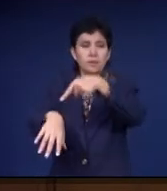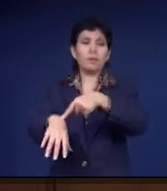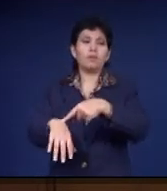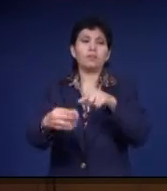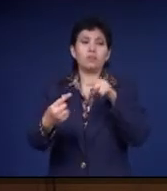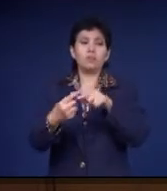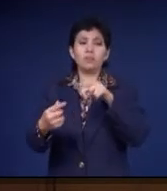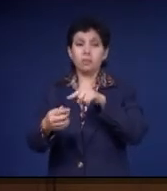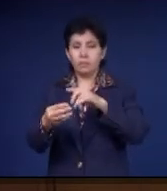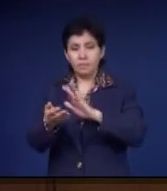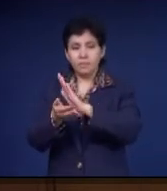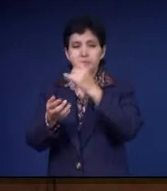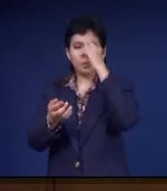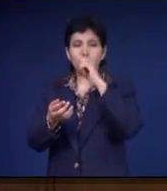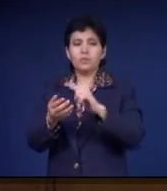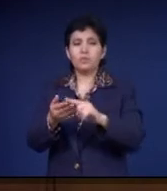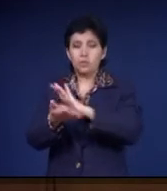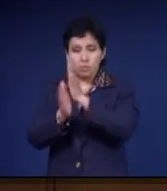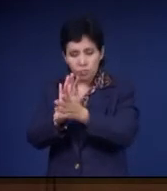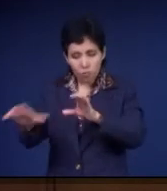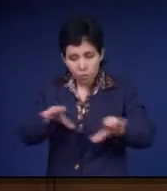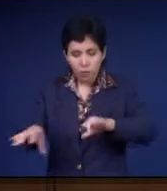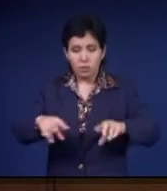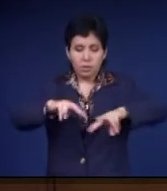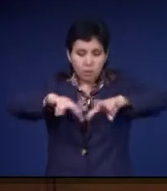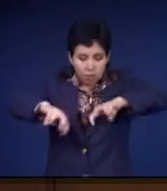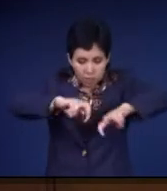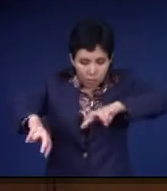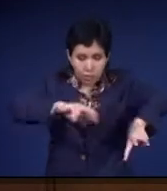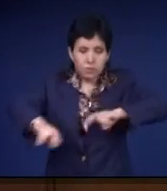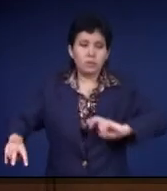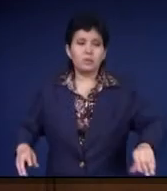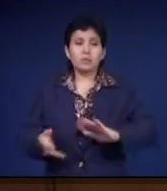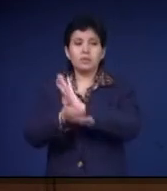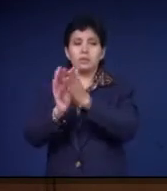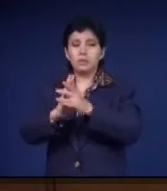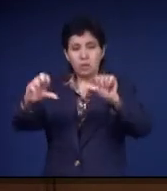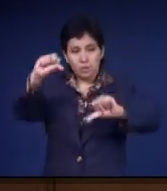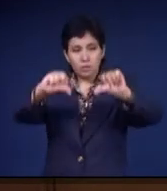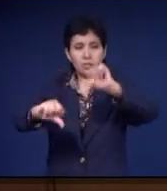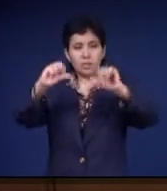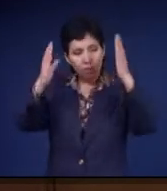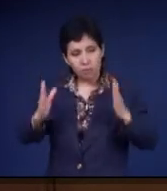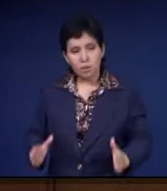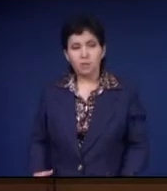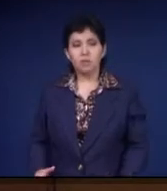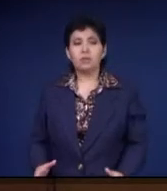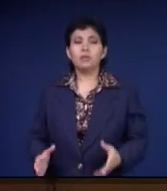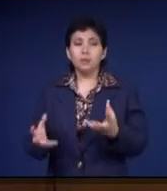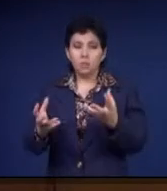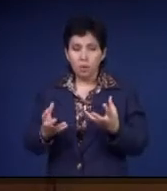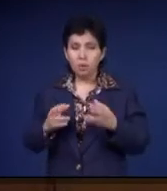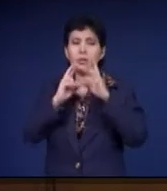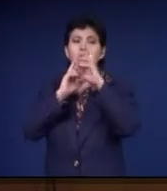it's being put into the research. So the experimenter, of course, they